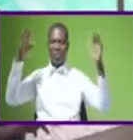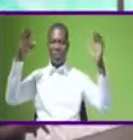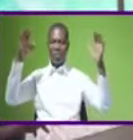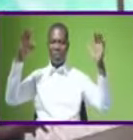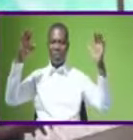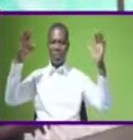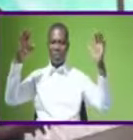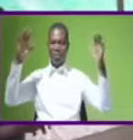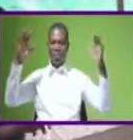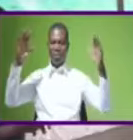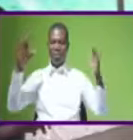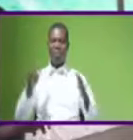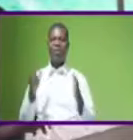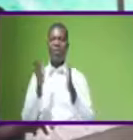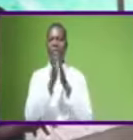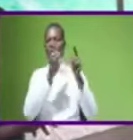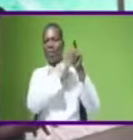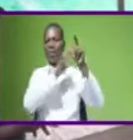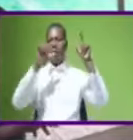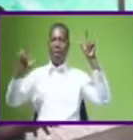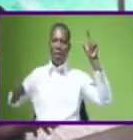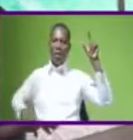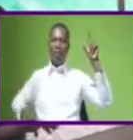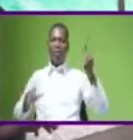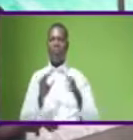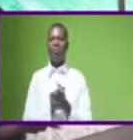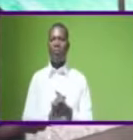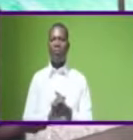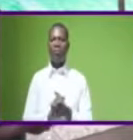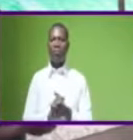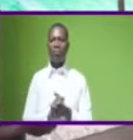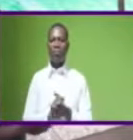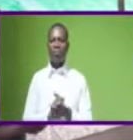Yes. Amen. Pray the Lord. Hallelujah.